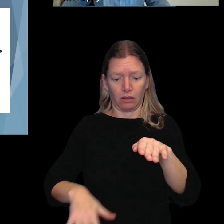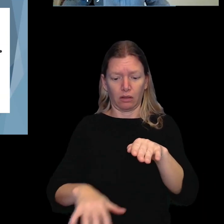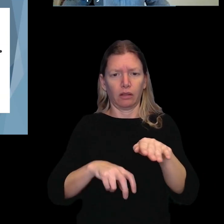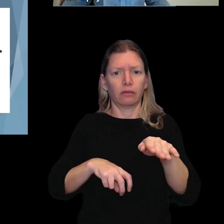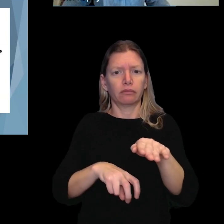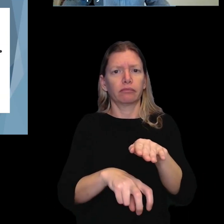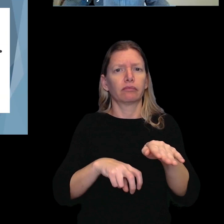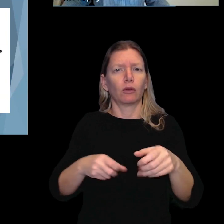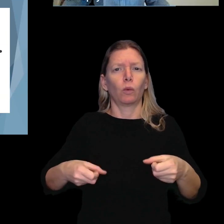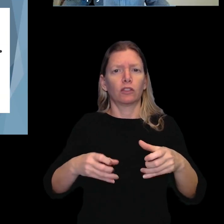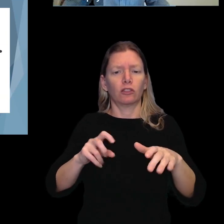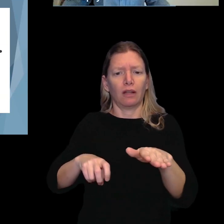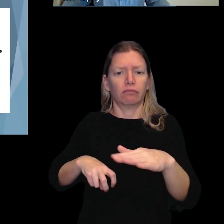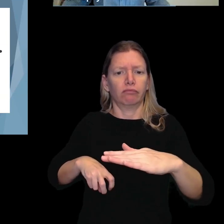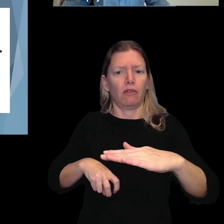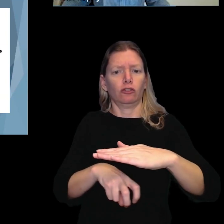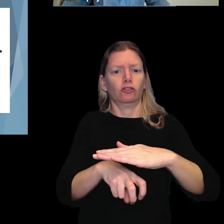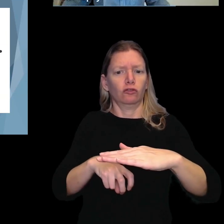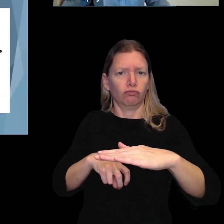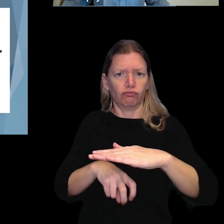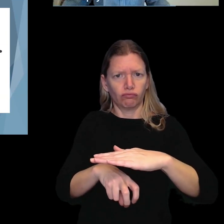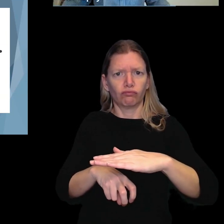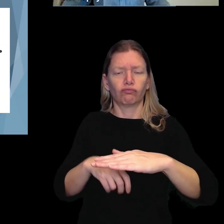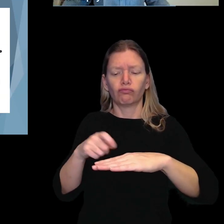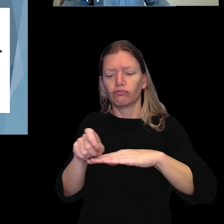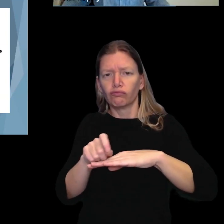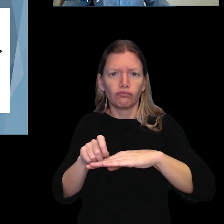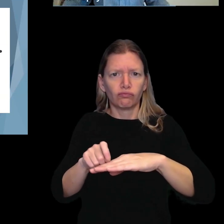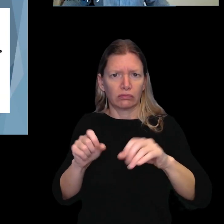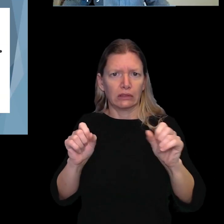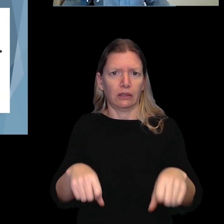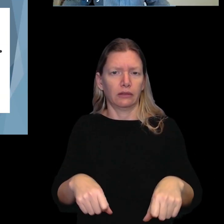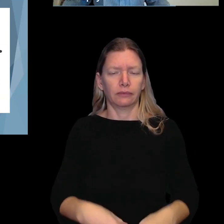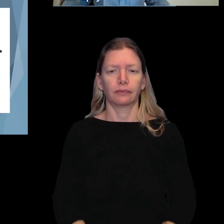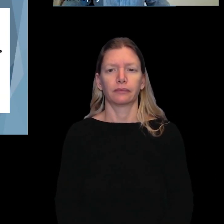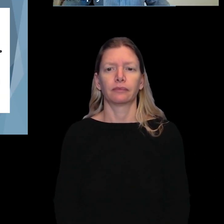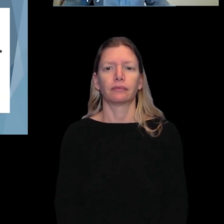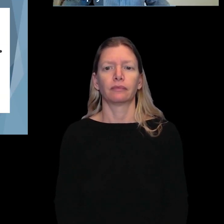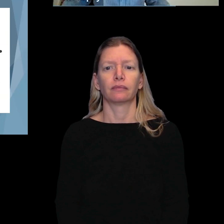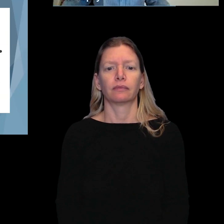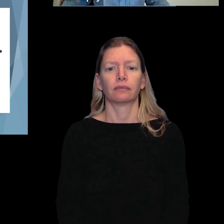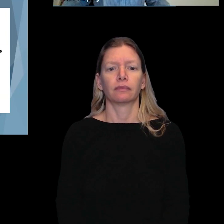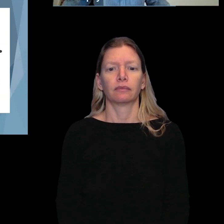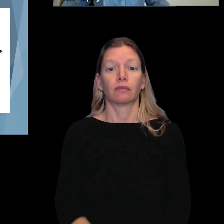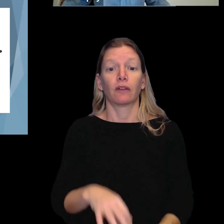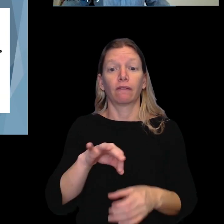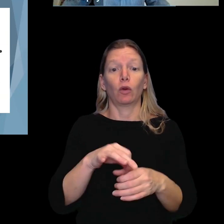under it so that a person with a wheelchair can independently use that